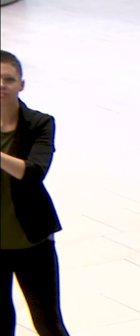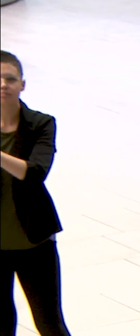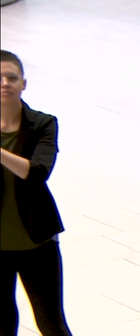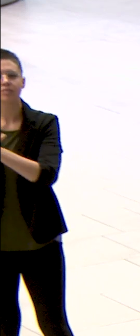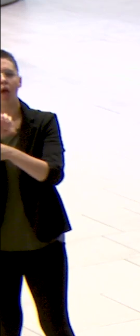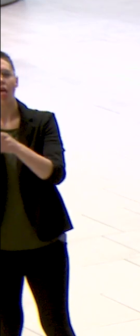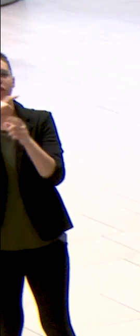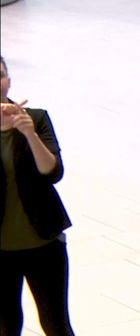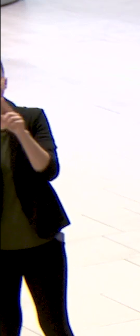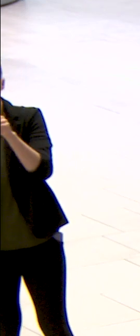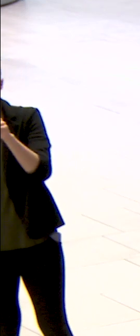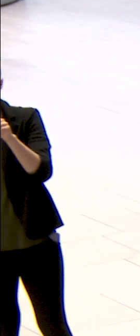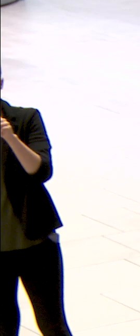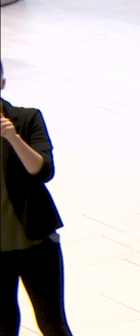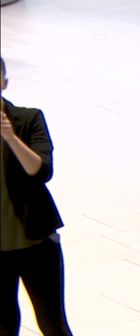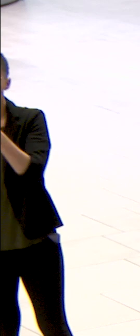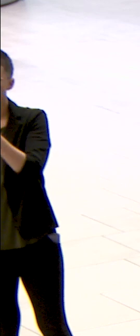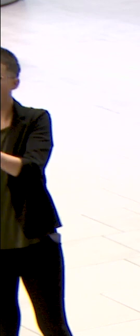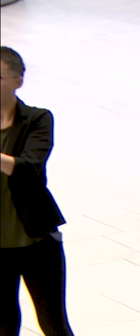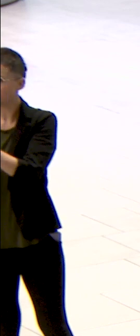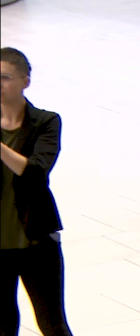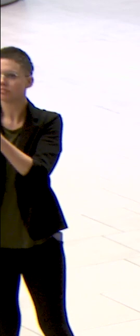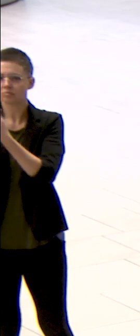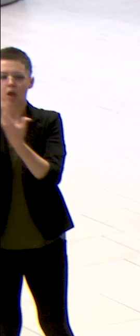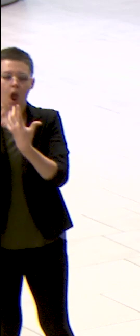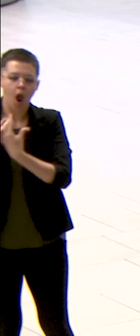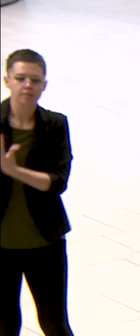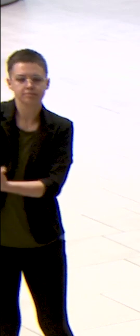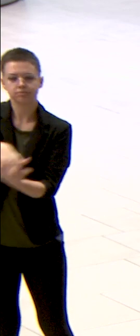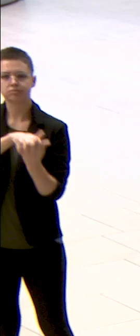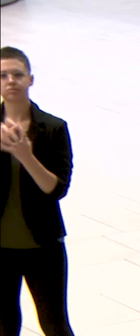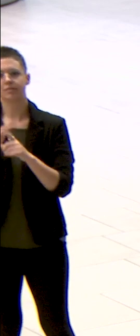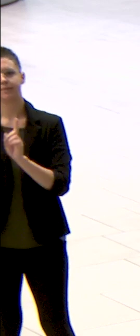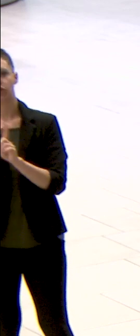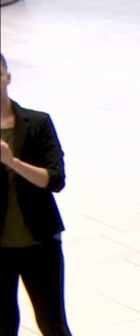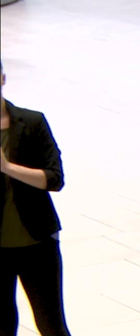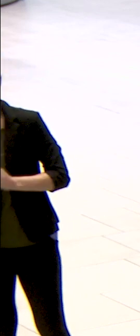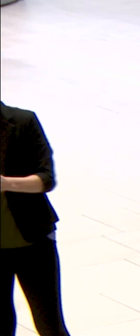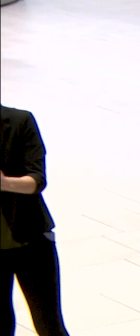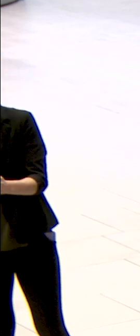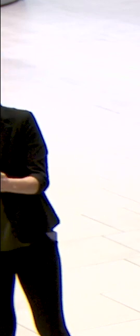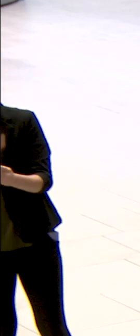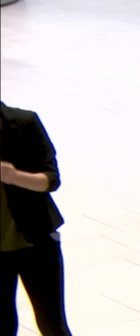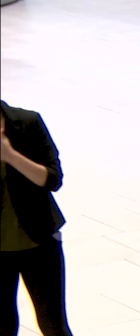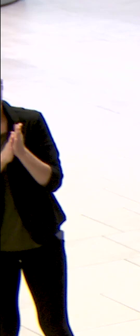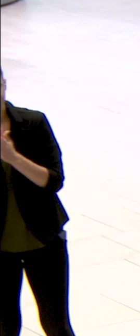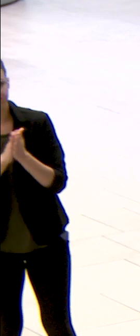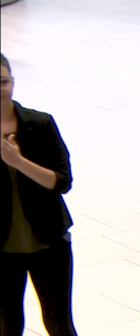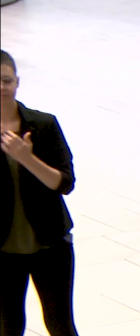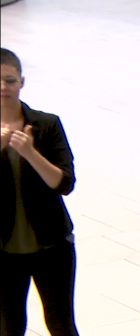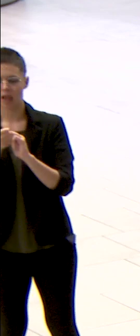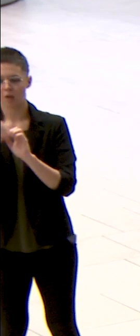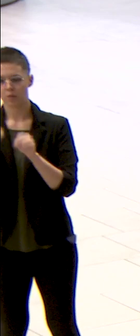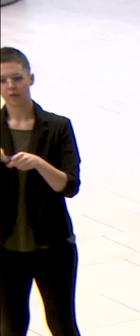know, we're all comprised of many intersections of those cultures that we belong to and that we're passionate about. It's not singular.